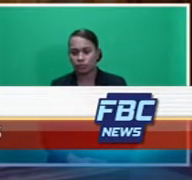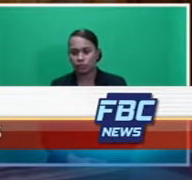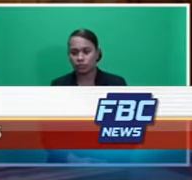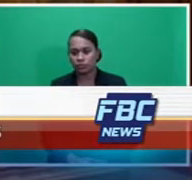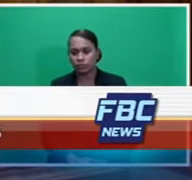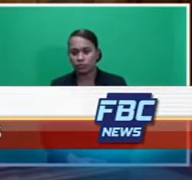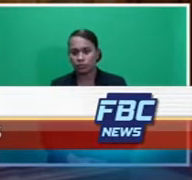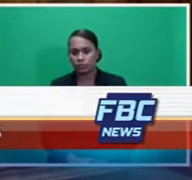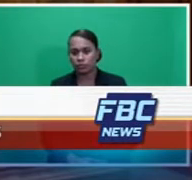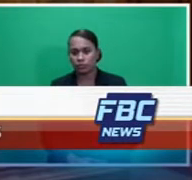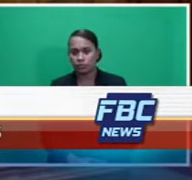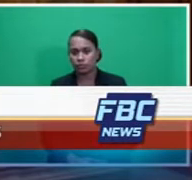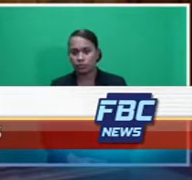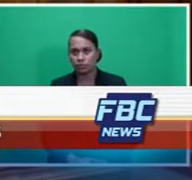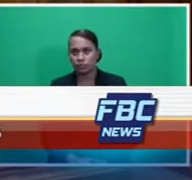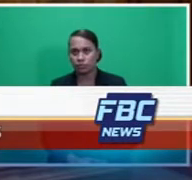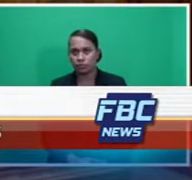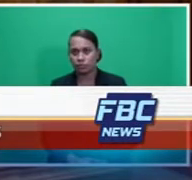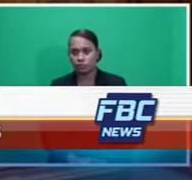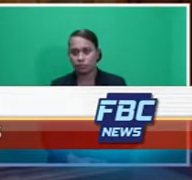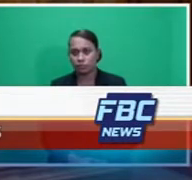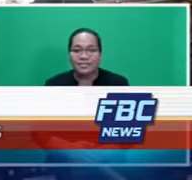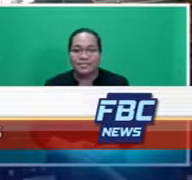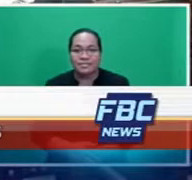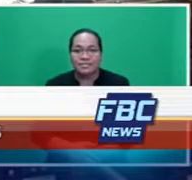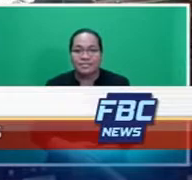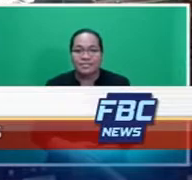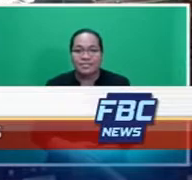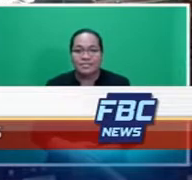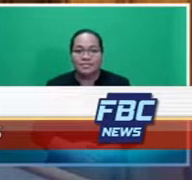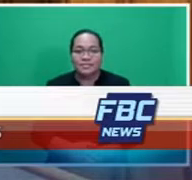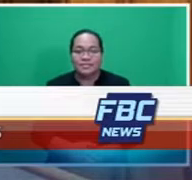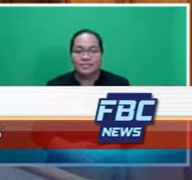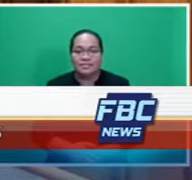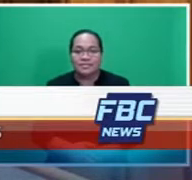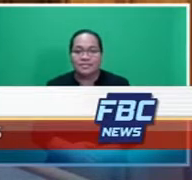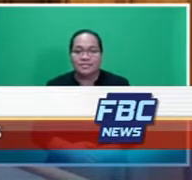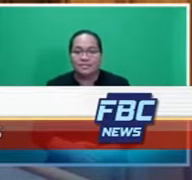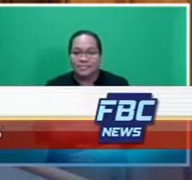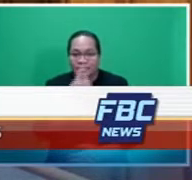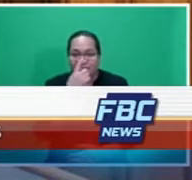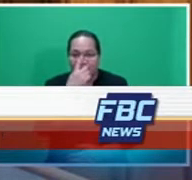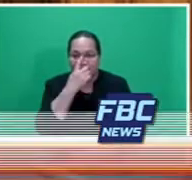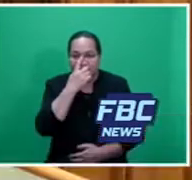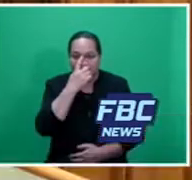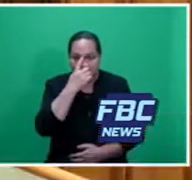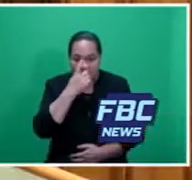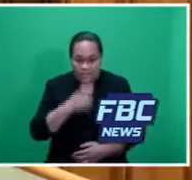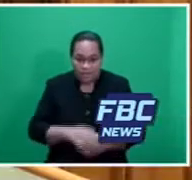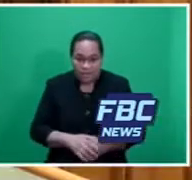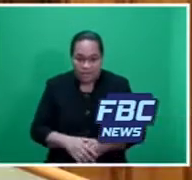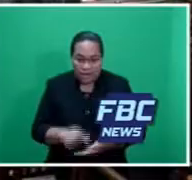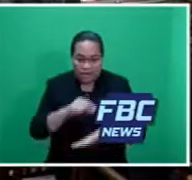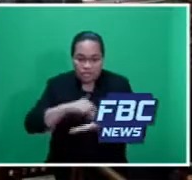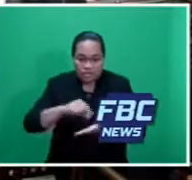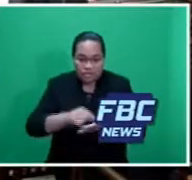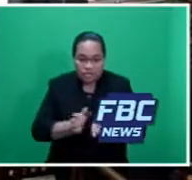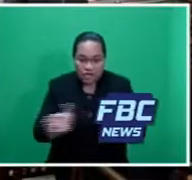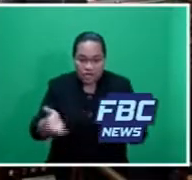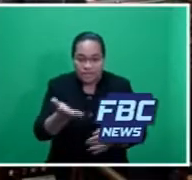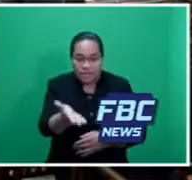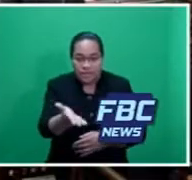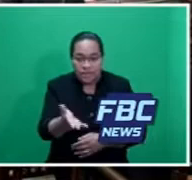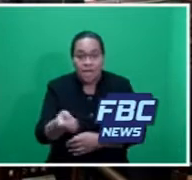2017. Committee Chair Alvik Maharaj told the Speaker of the House that while the work of the department, the administrative arm of Parliament,